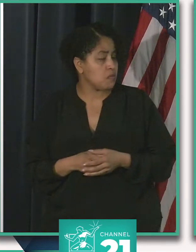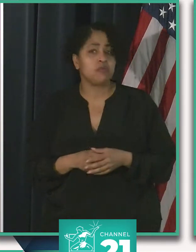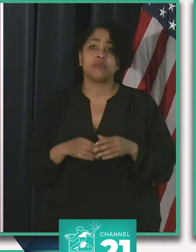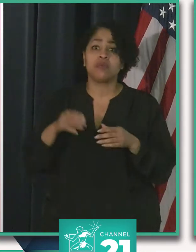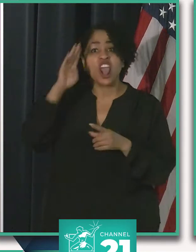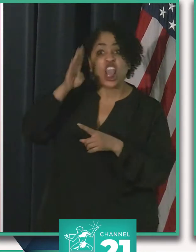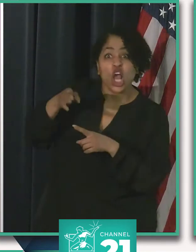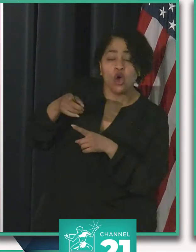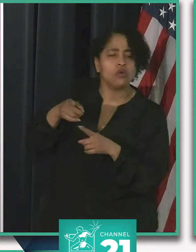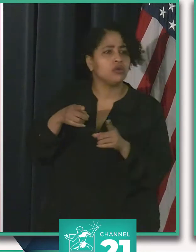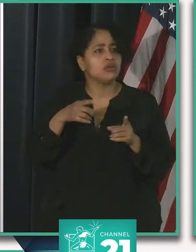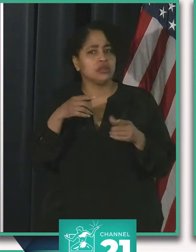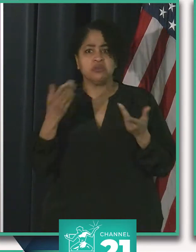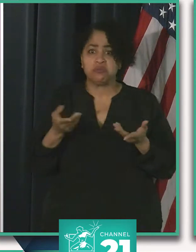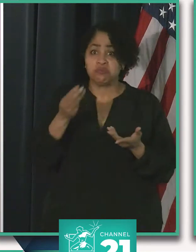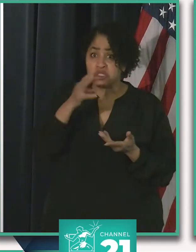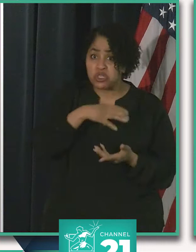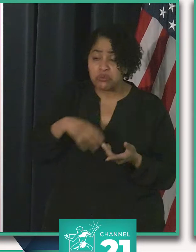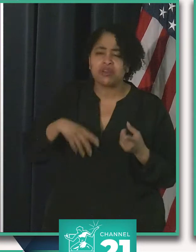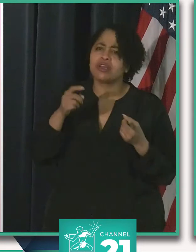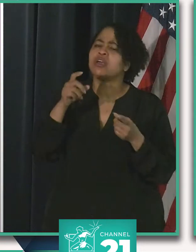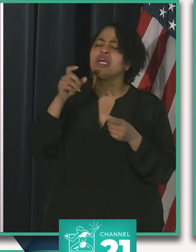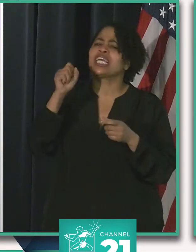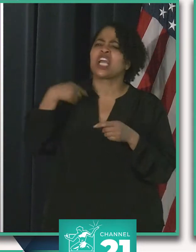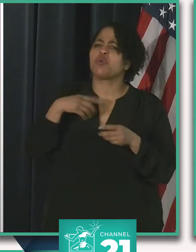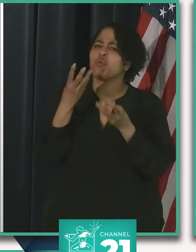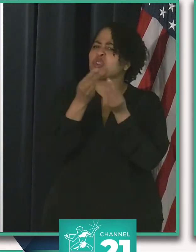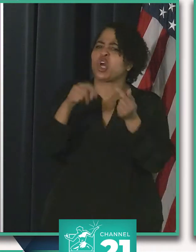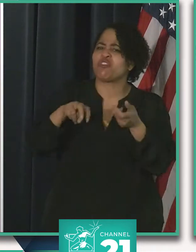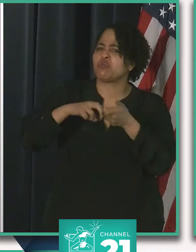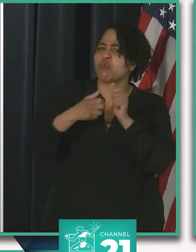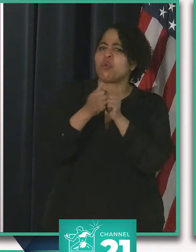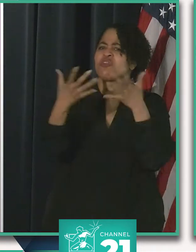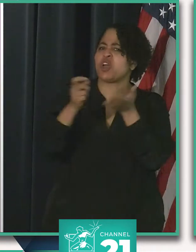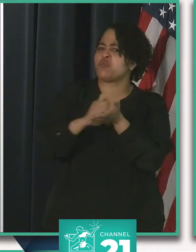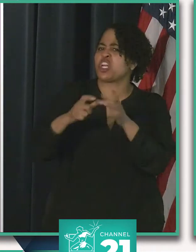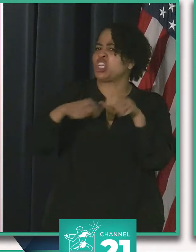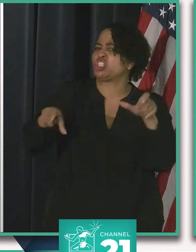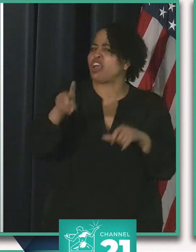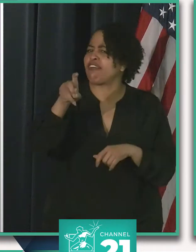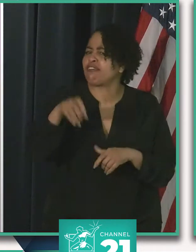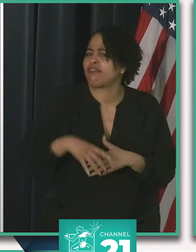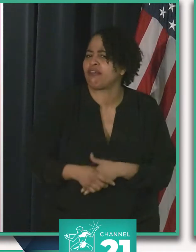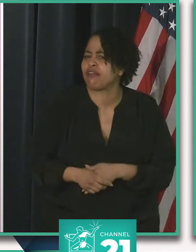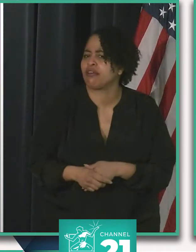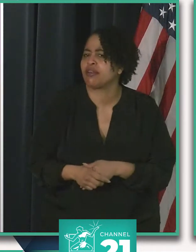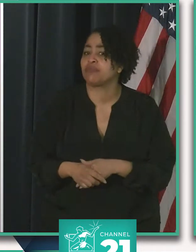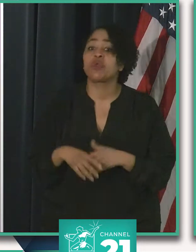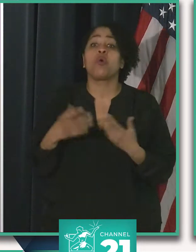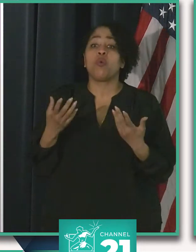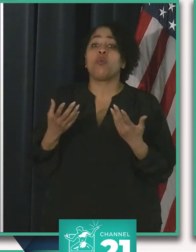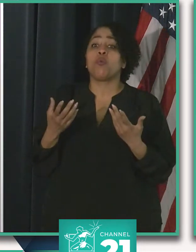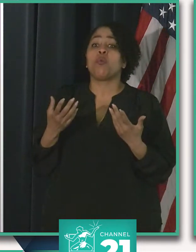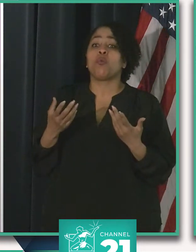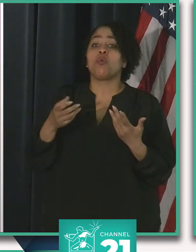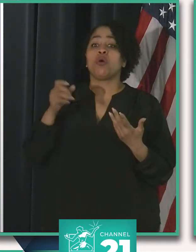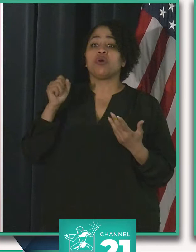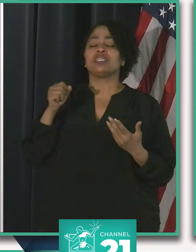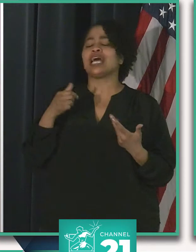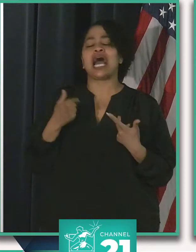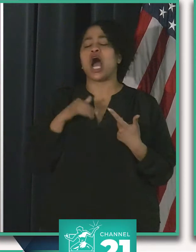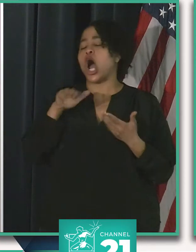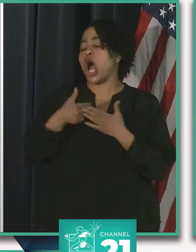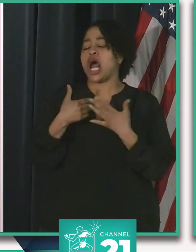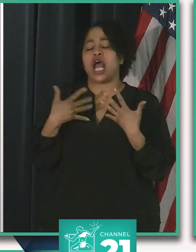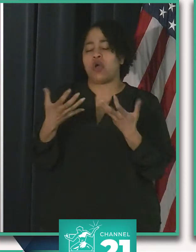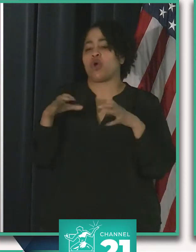Hello? Yeah, is there Mr. Mayor? Is there a way to work this out without us writing you a check? Yeah, there's a basis, and all I want to do is